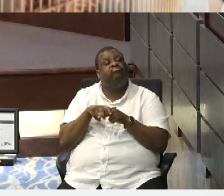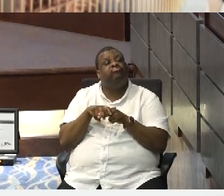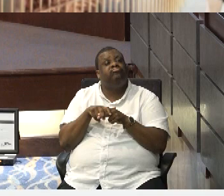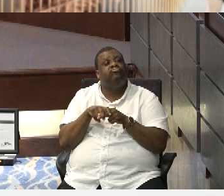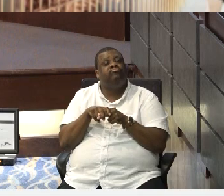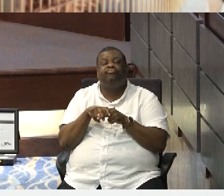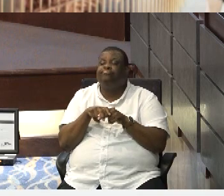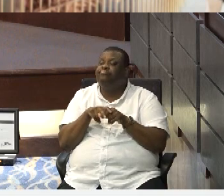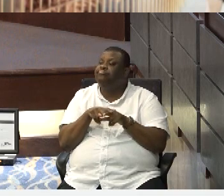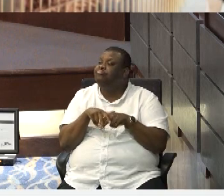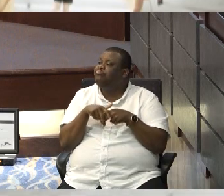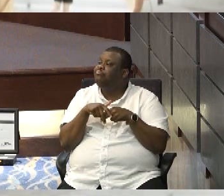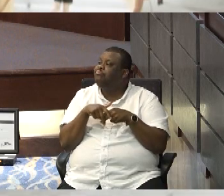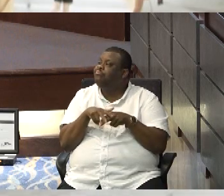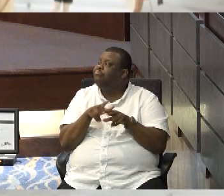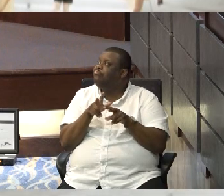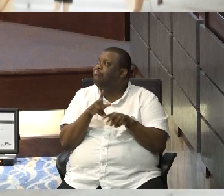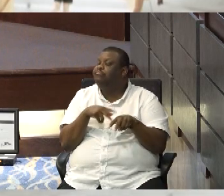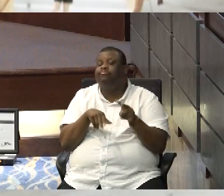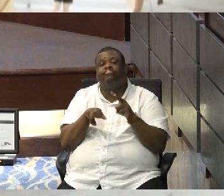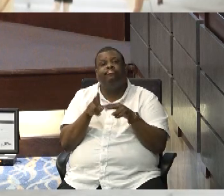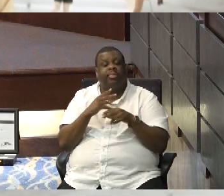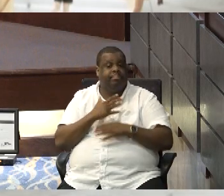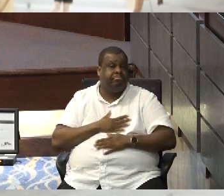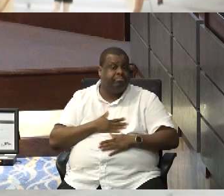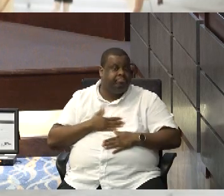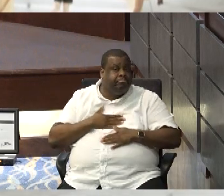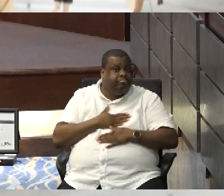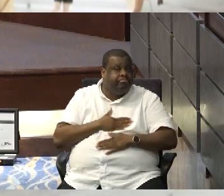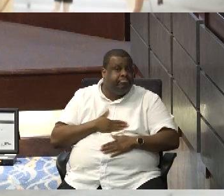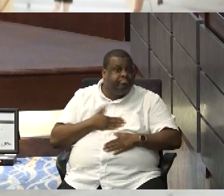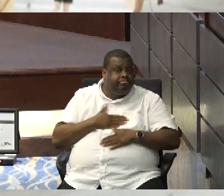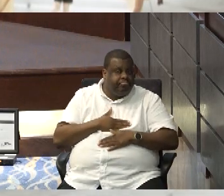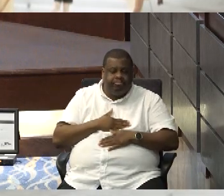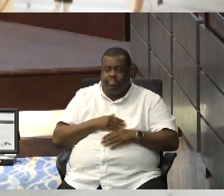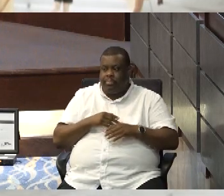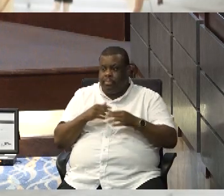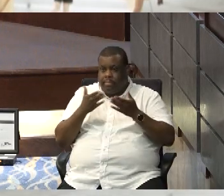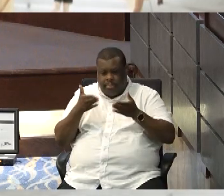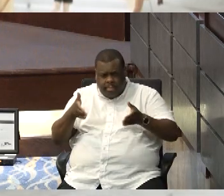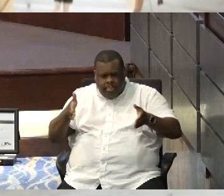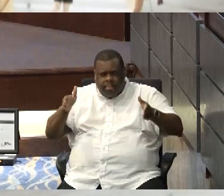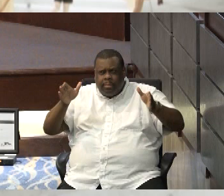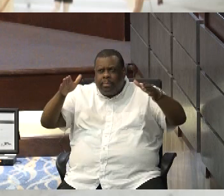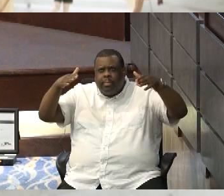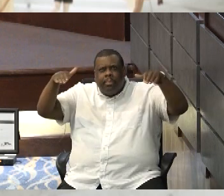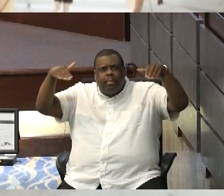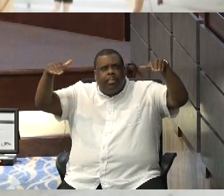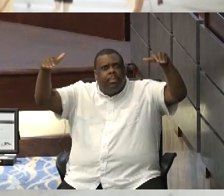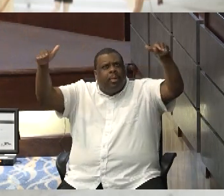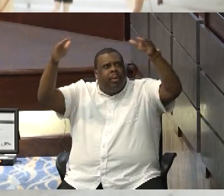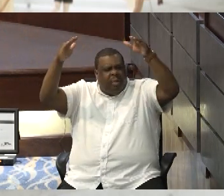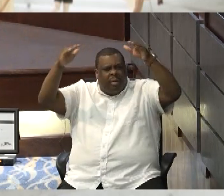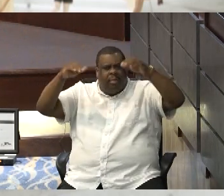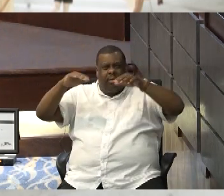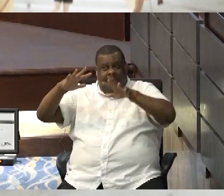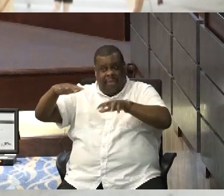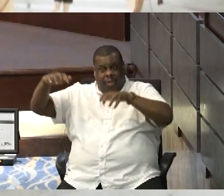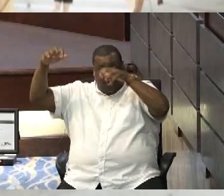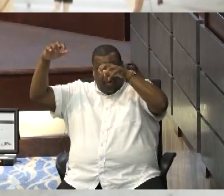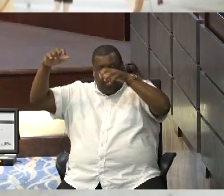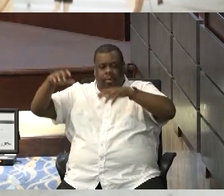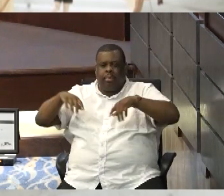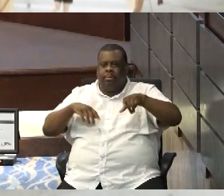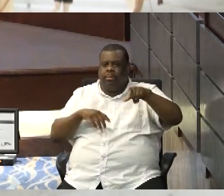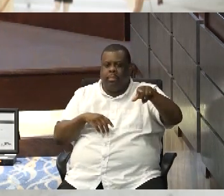by an atrium and by the circulation that takes you up to the main performance areas, the various balconies of the main theater, but also the broadcast studio